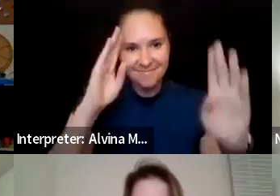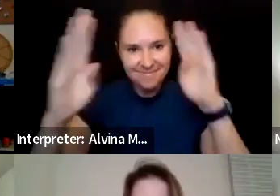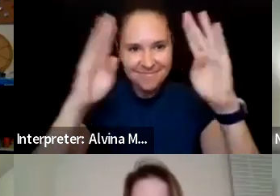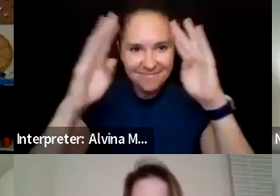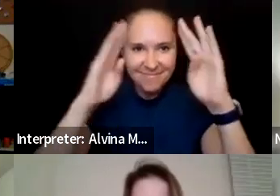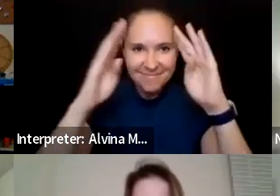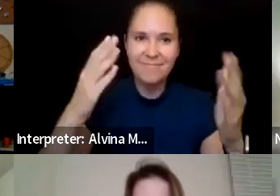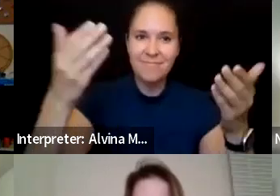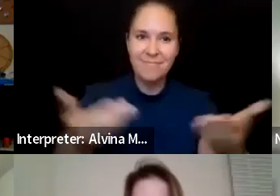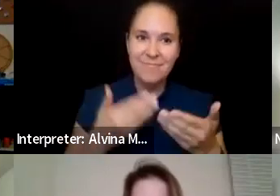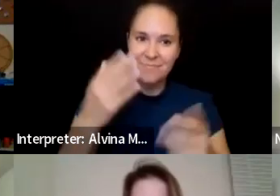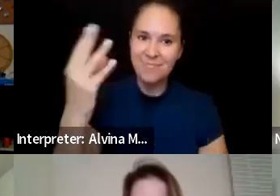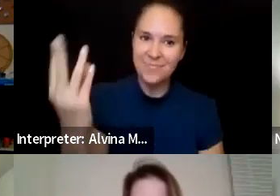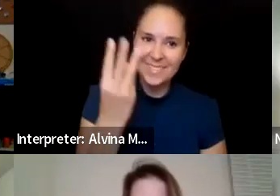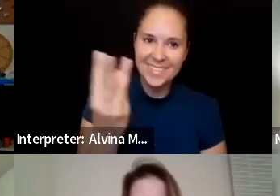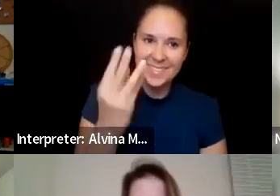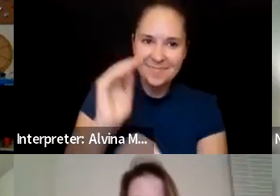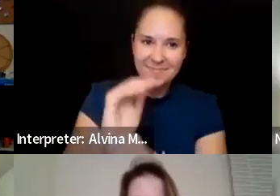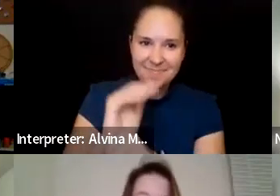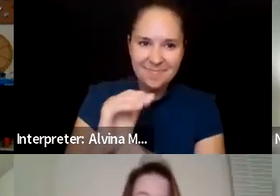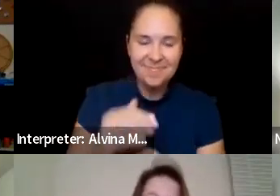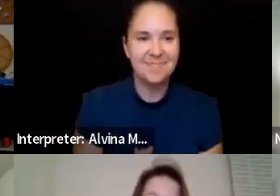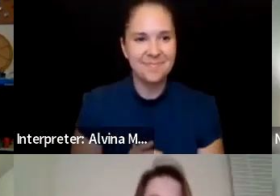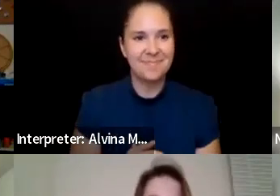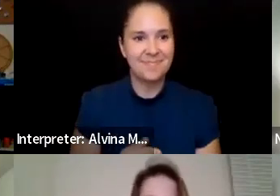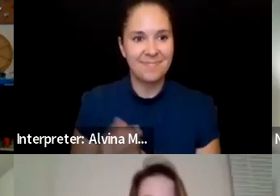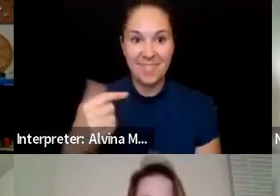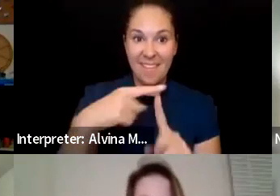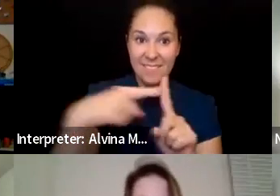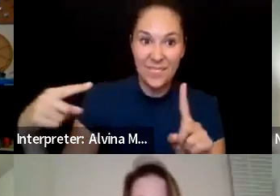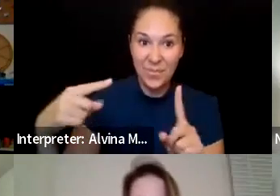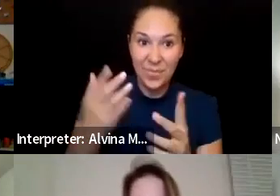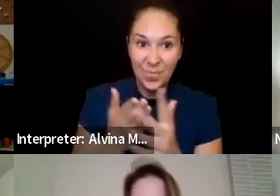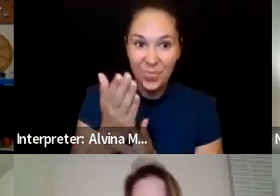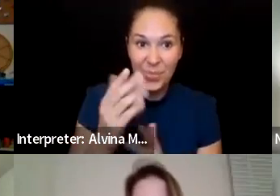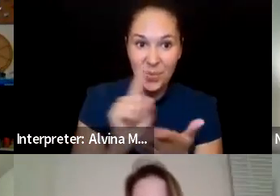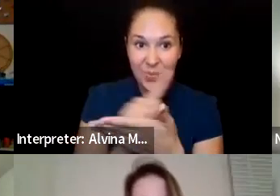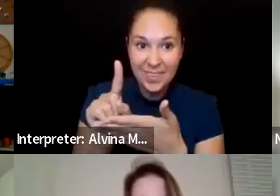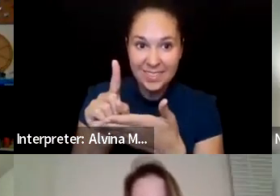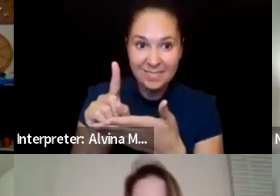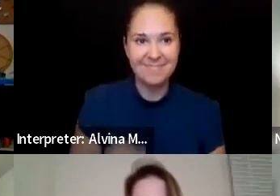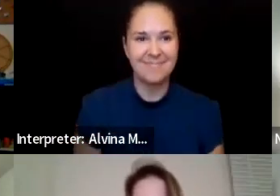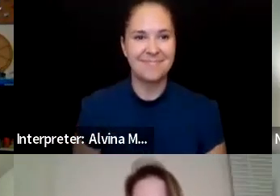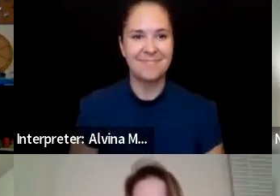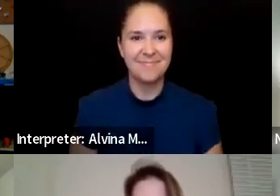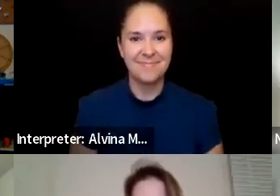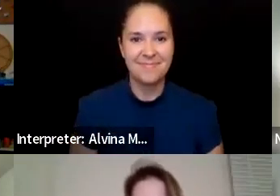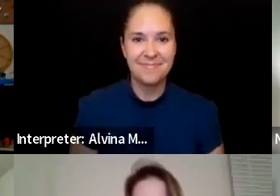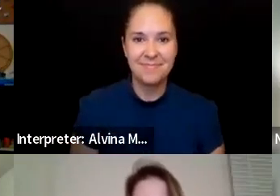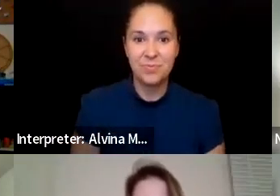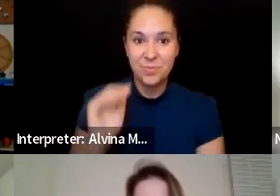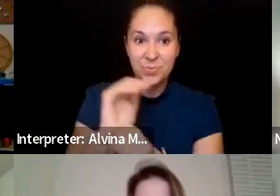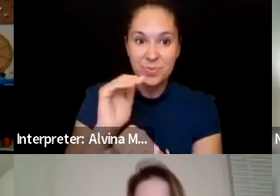everybody. Welcome to Wednesday night. We're halfway through the week, hump day. So tonight we're going to have